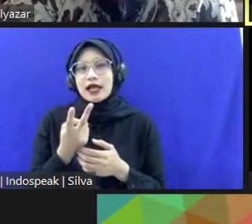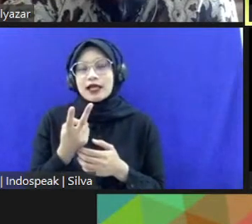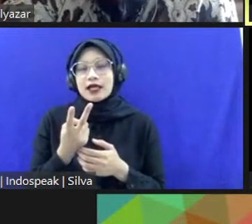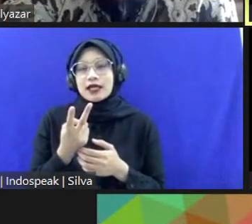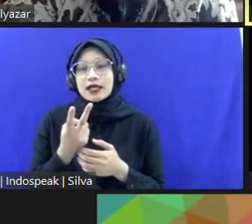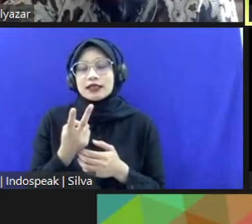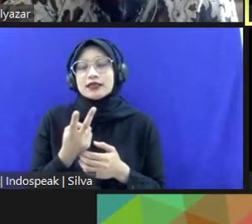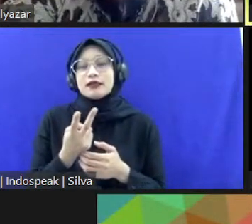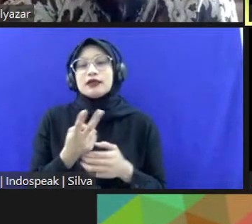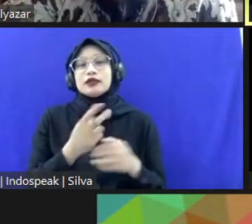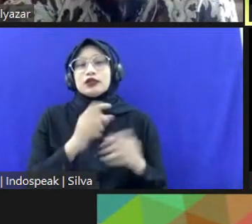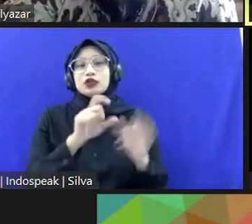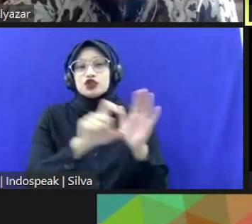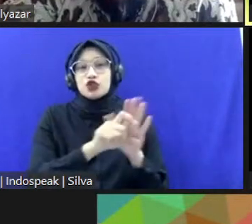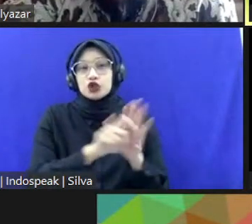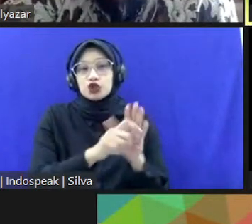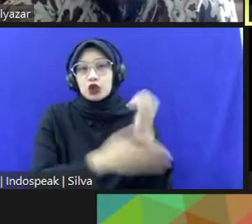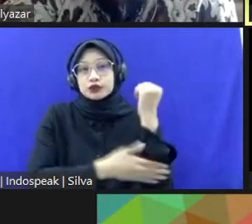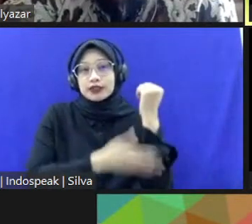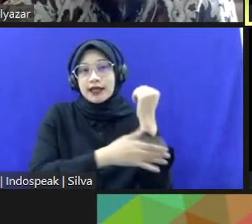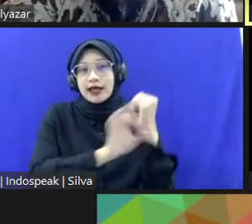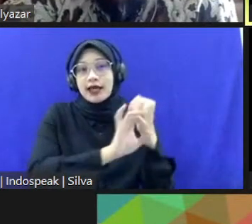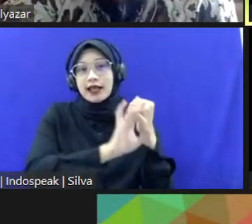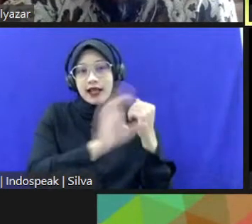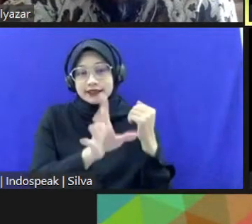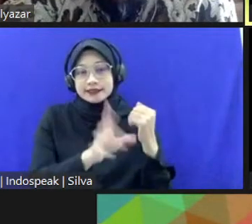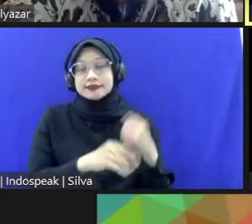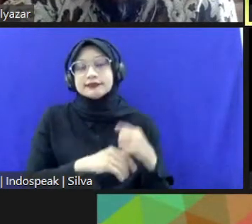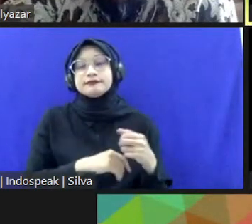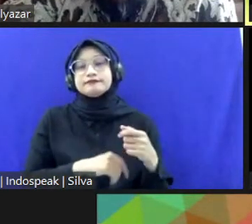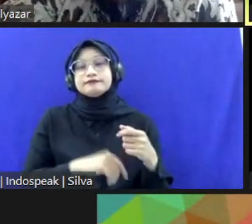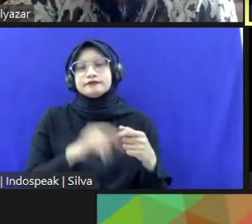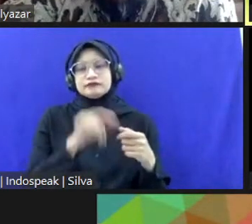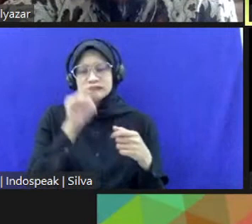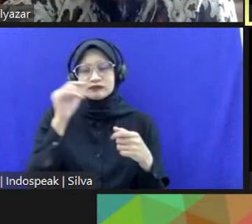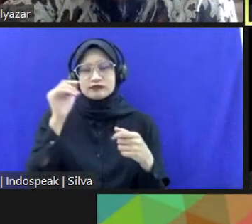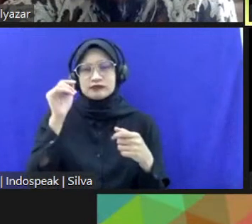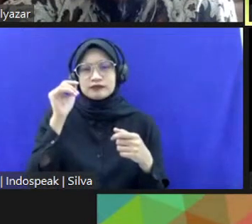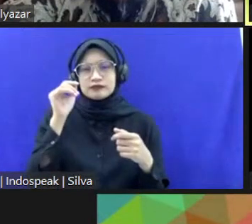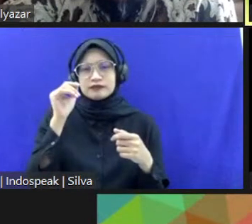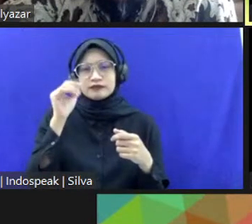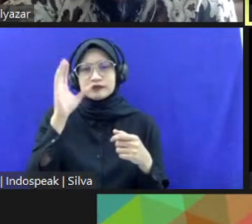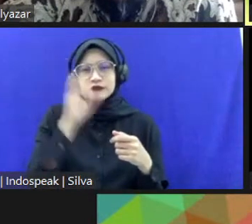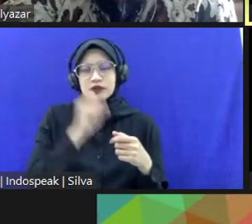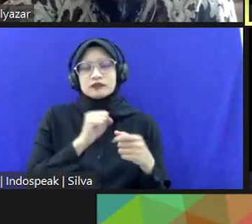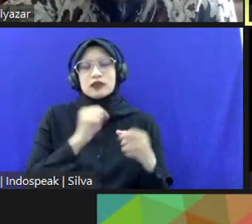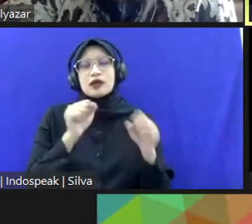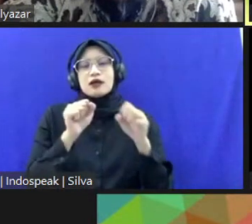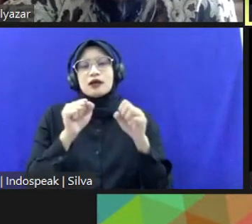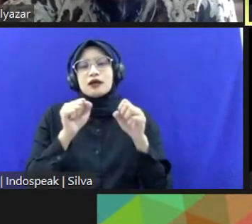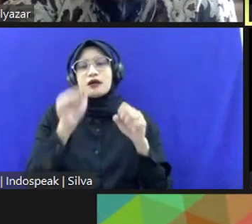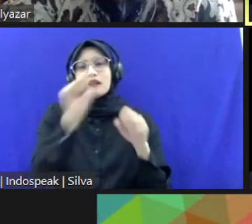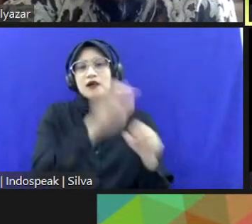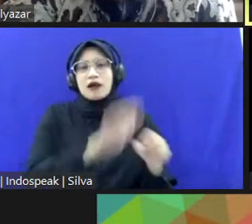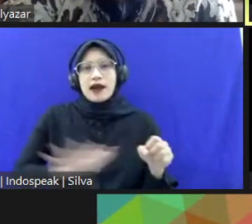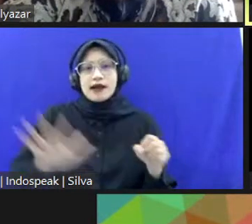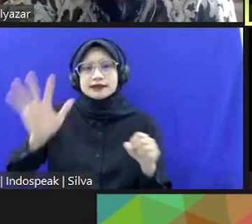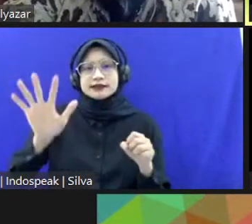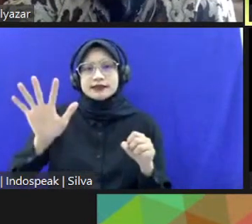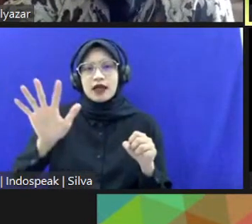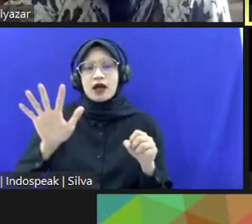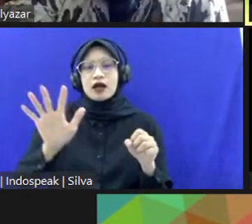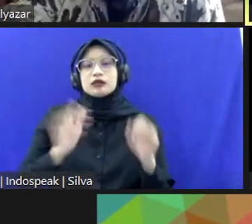One is other countries, and we do know that across Asia, there are many countries that